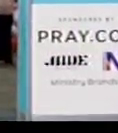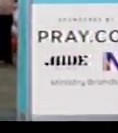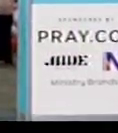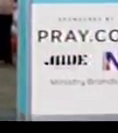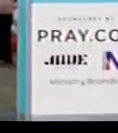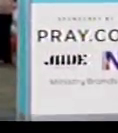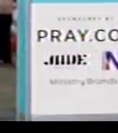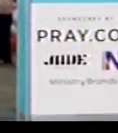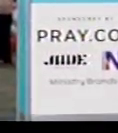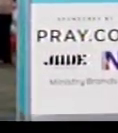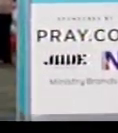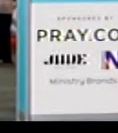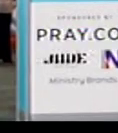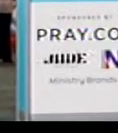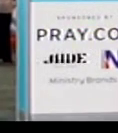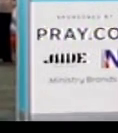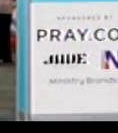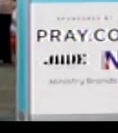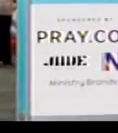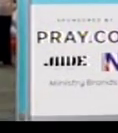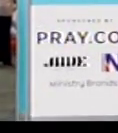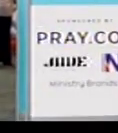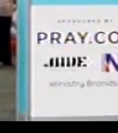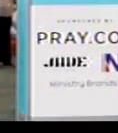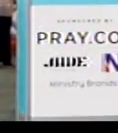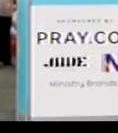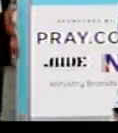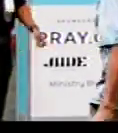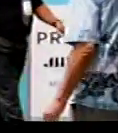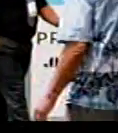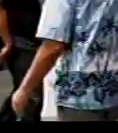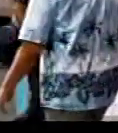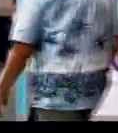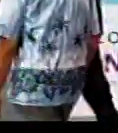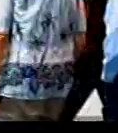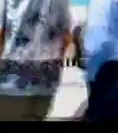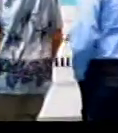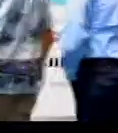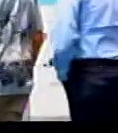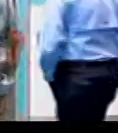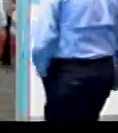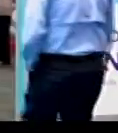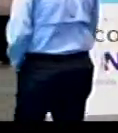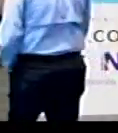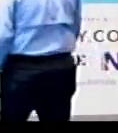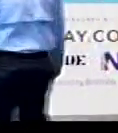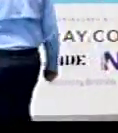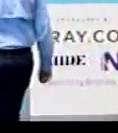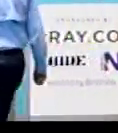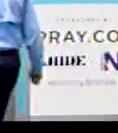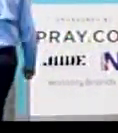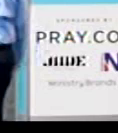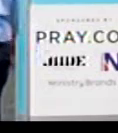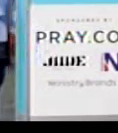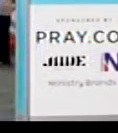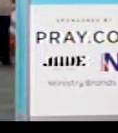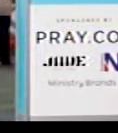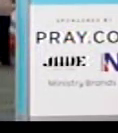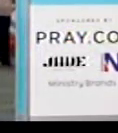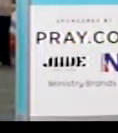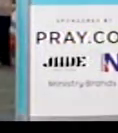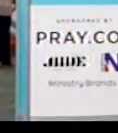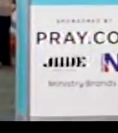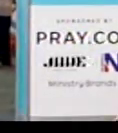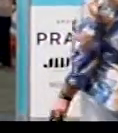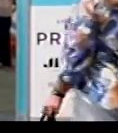our listeners, our viewers. Thank you so much for your support, for your viewership. And just thank you for